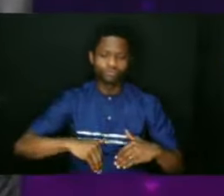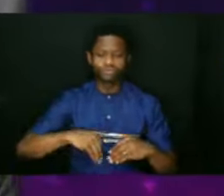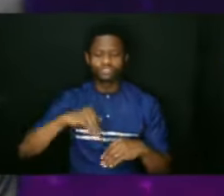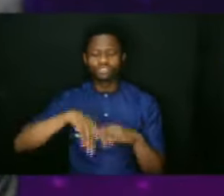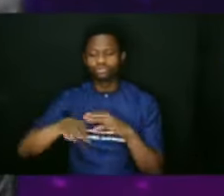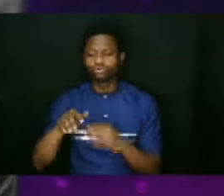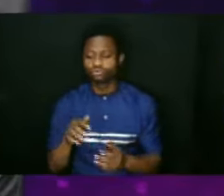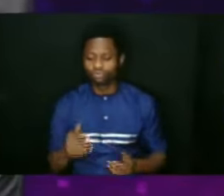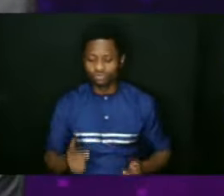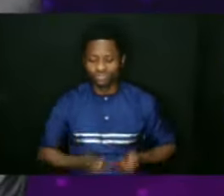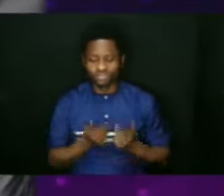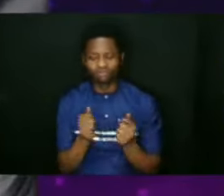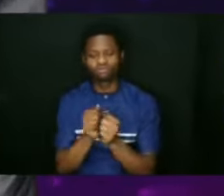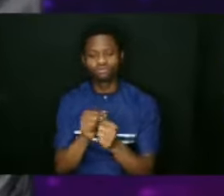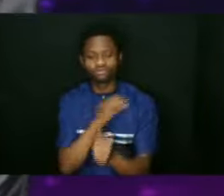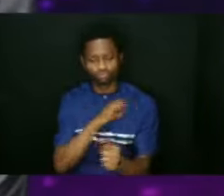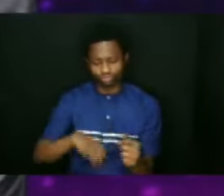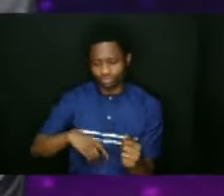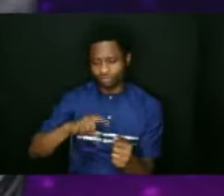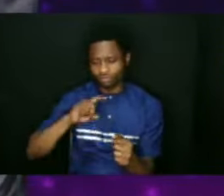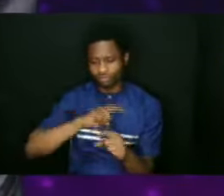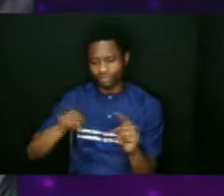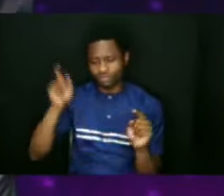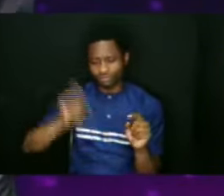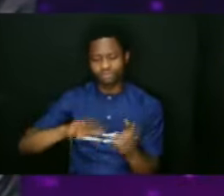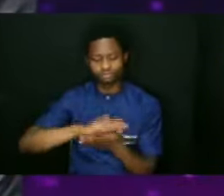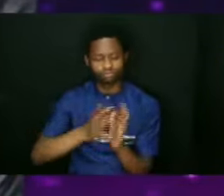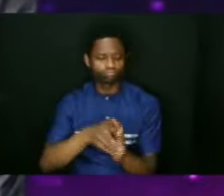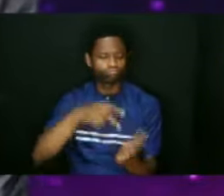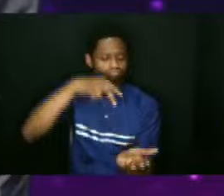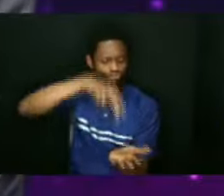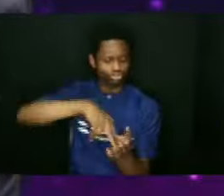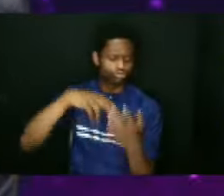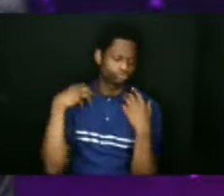stable. Number